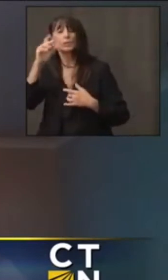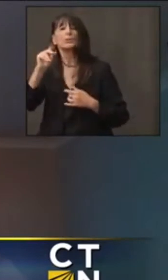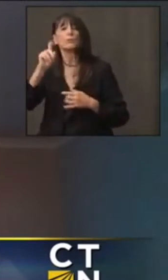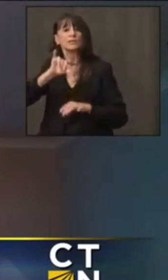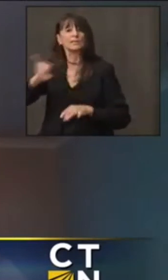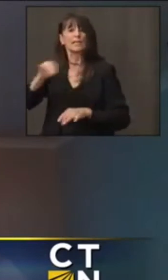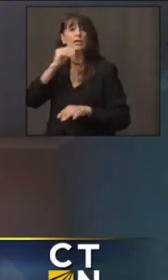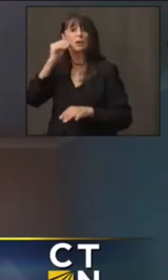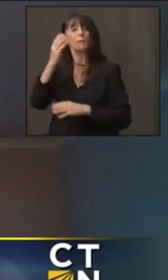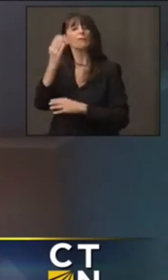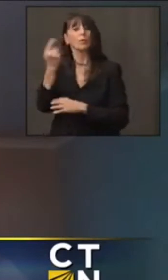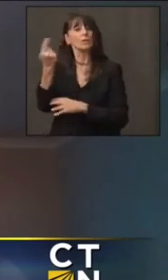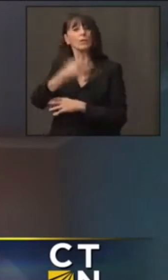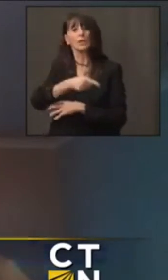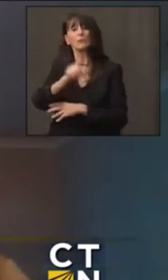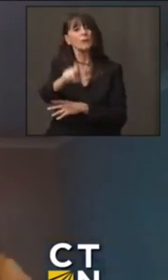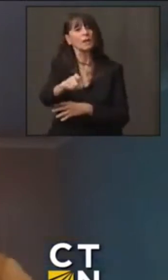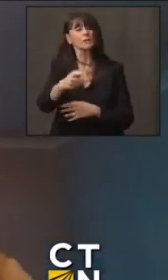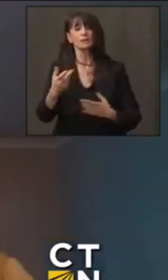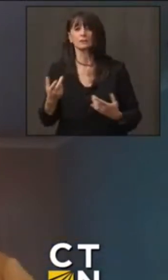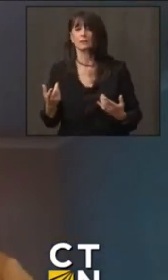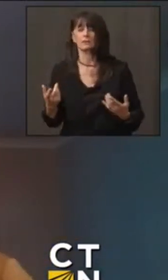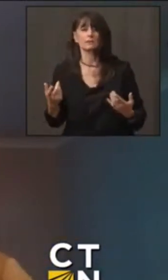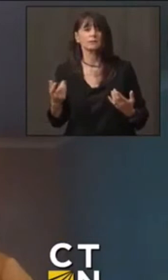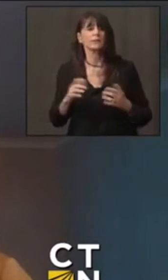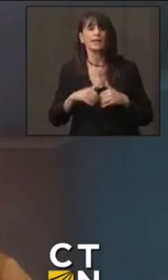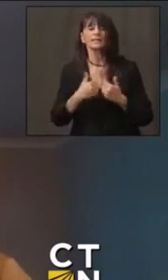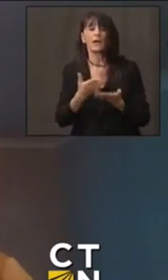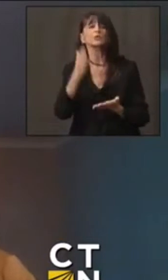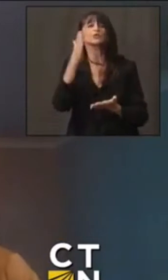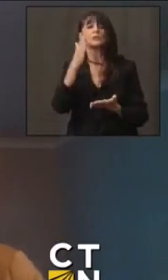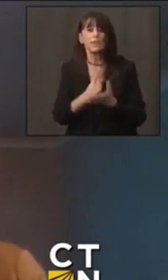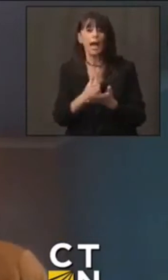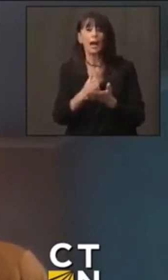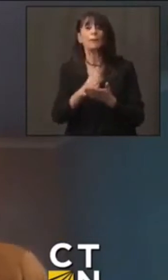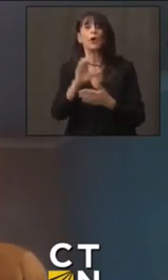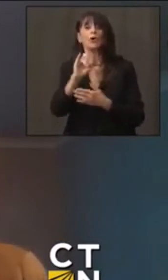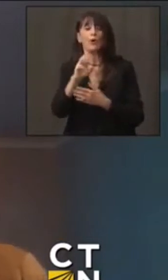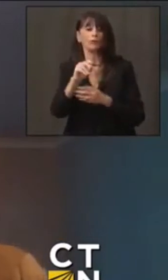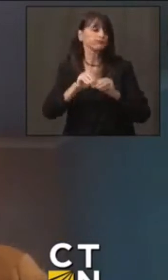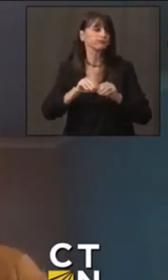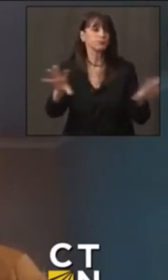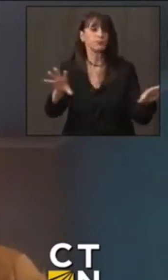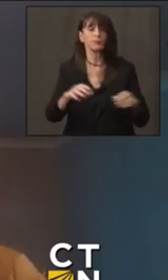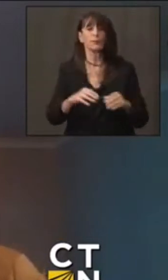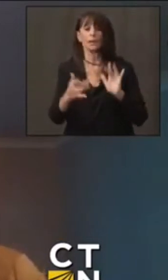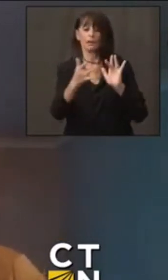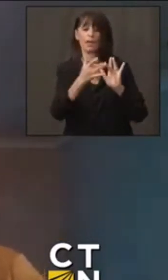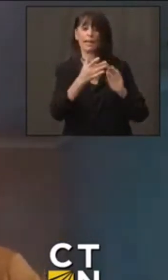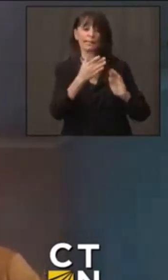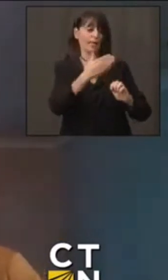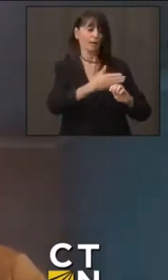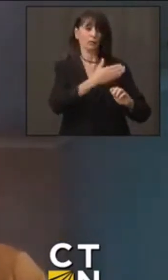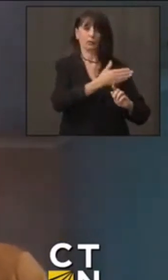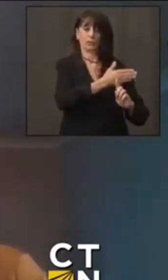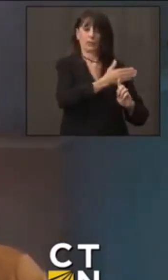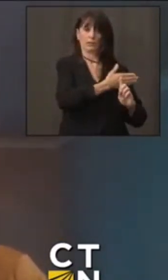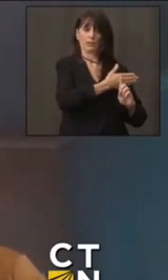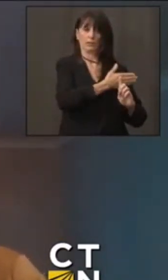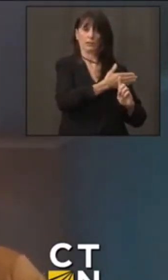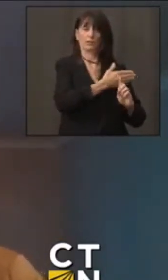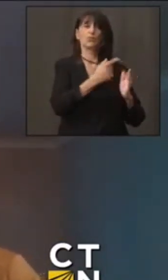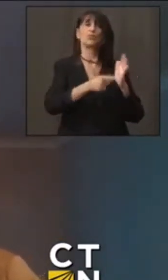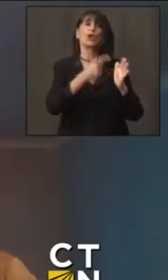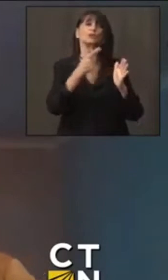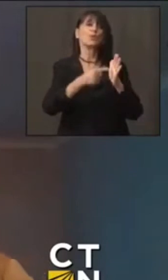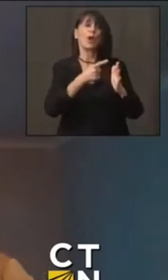for the 14 days. And that's the way to break the cycle. The contact tracing does show occasionally, a sports team,